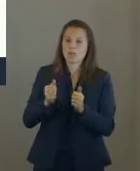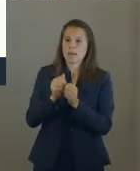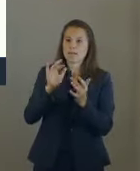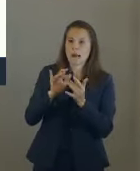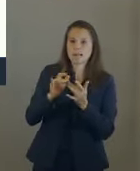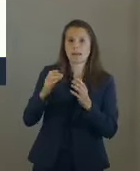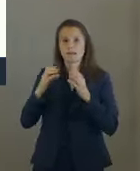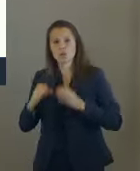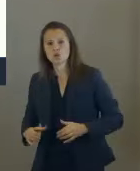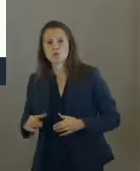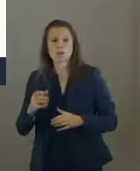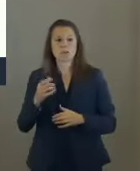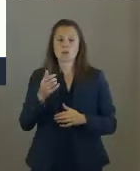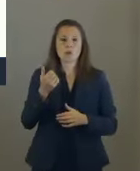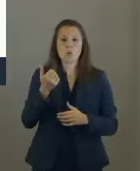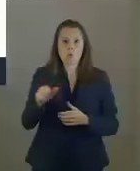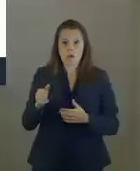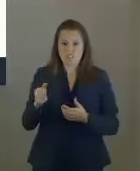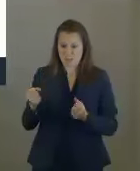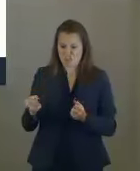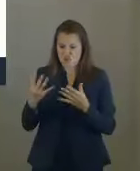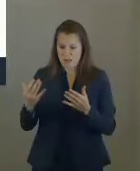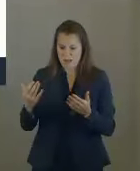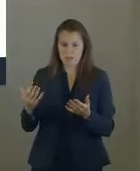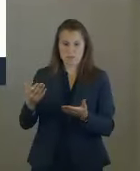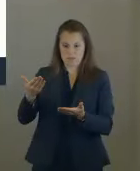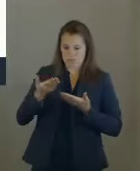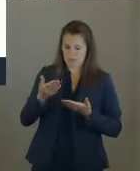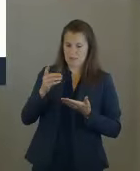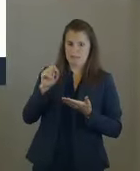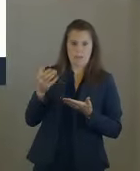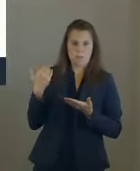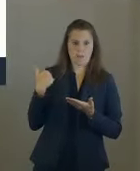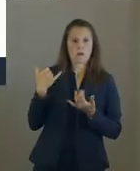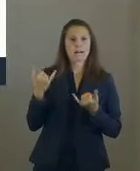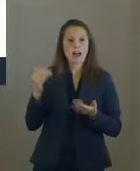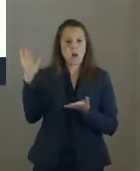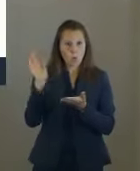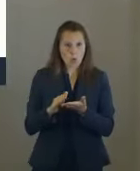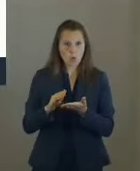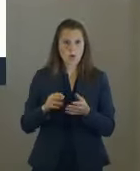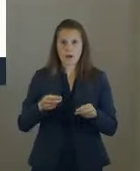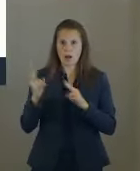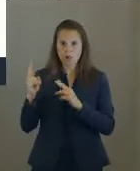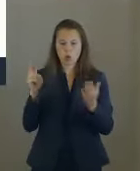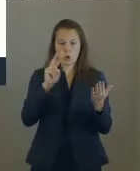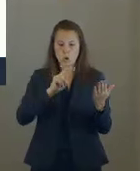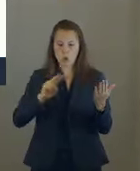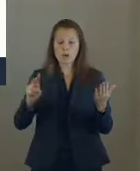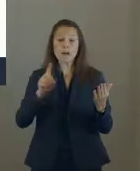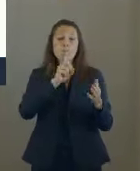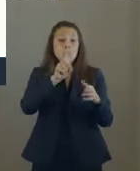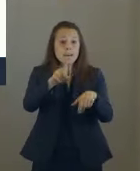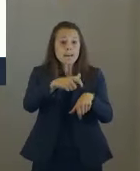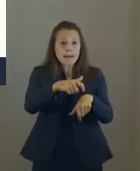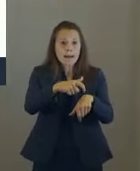consumers, or an inundation of documents. We have the ability to view things in real time, view messages